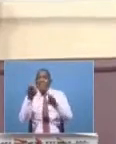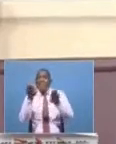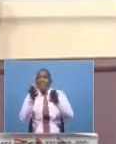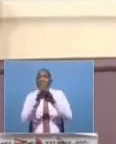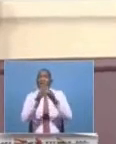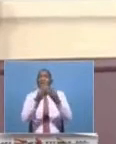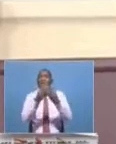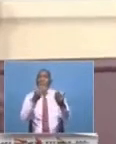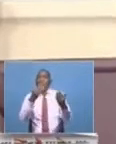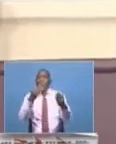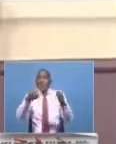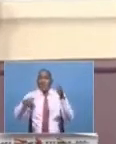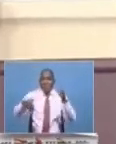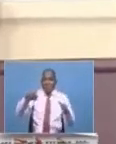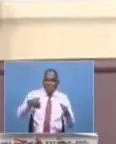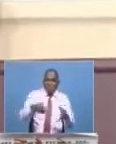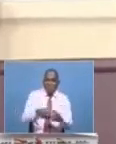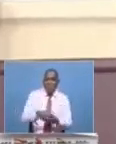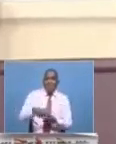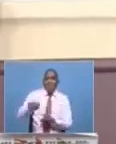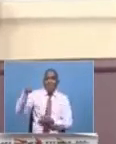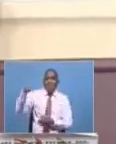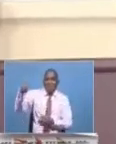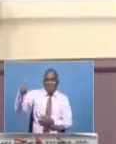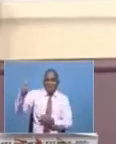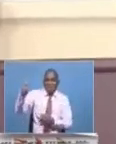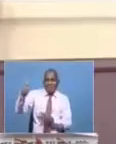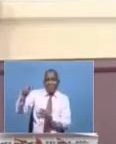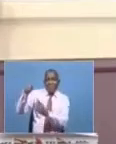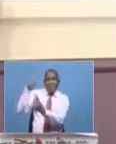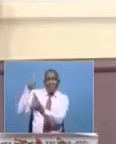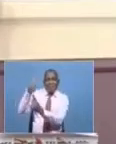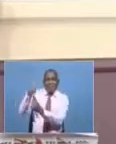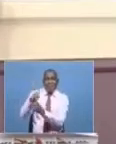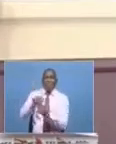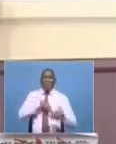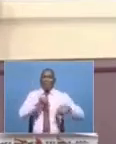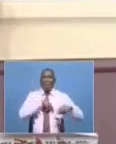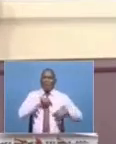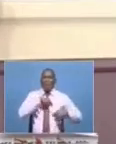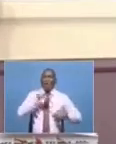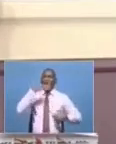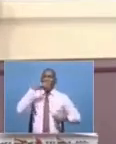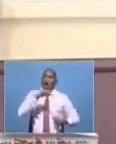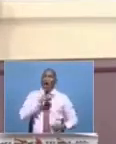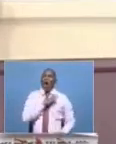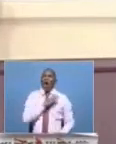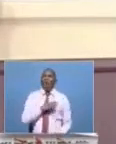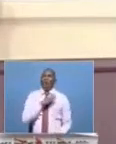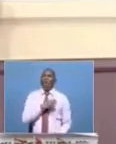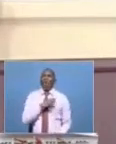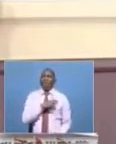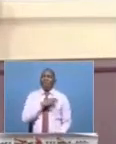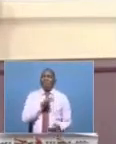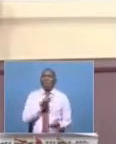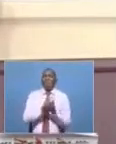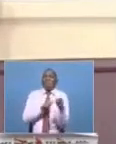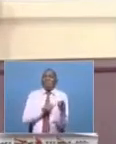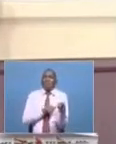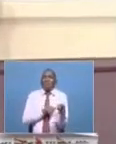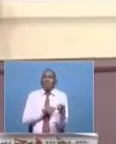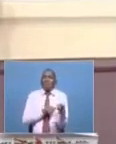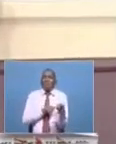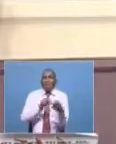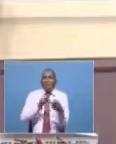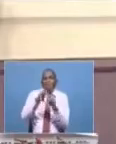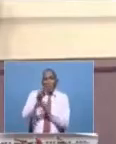court, there was extensive argument on that order. 38